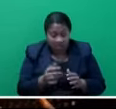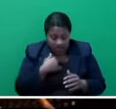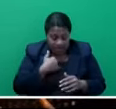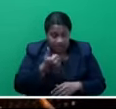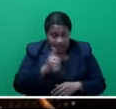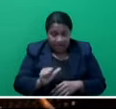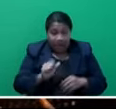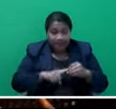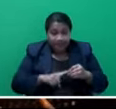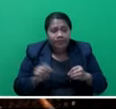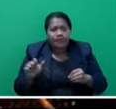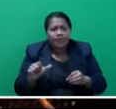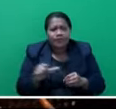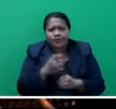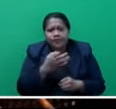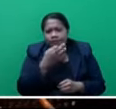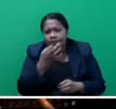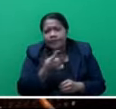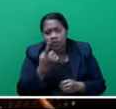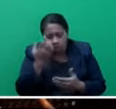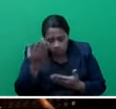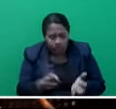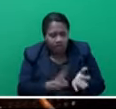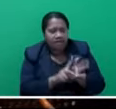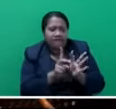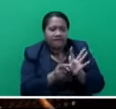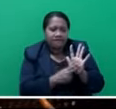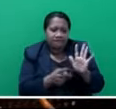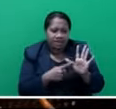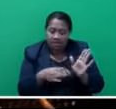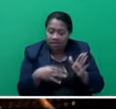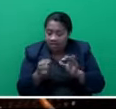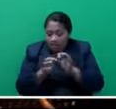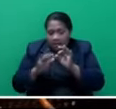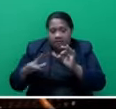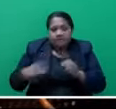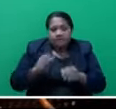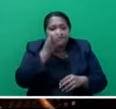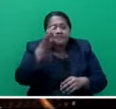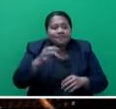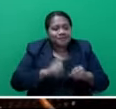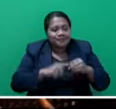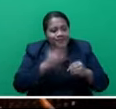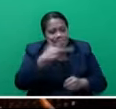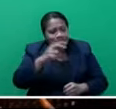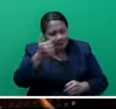question be asked by Honorable Veena Bhatnagar to ask question 86. You have the